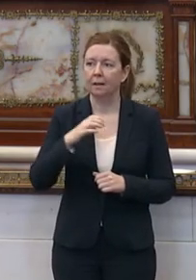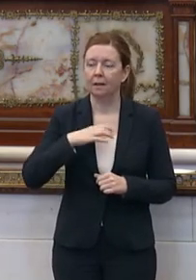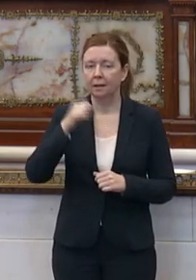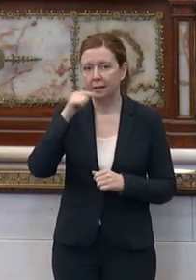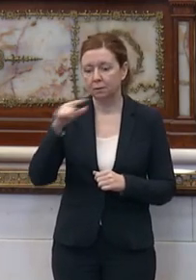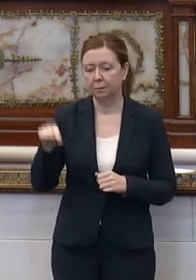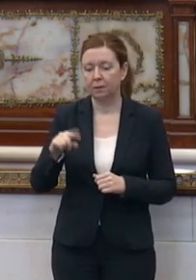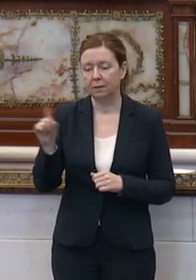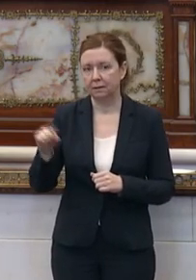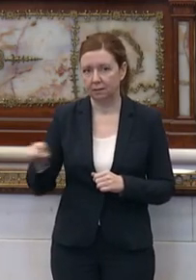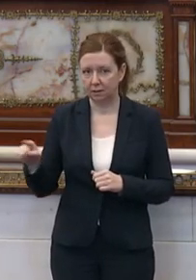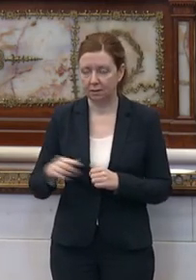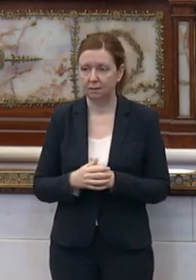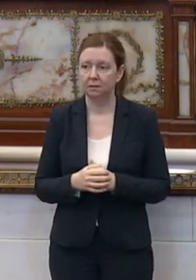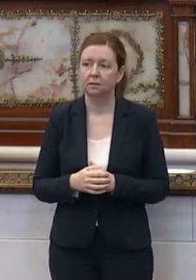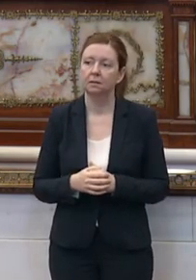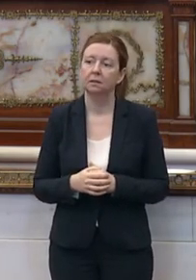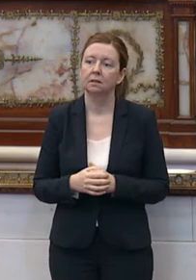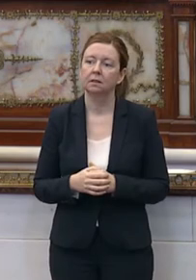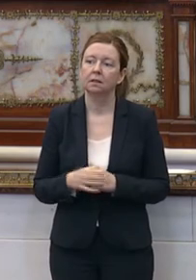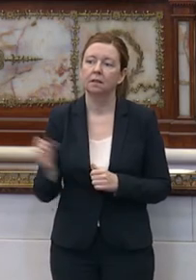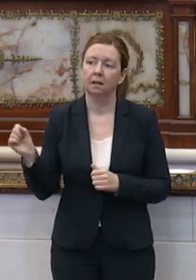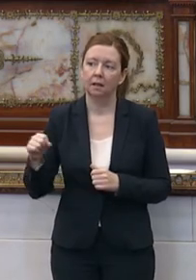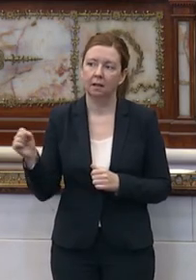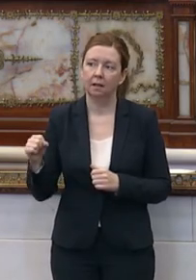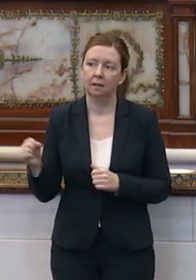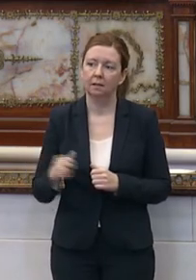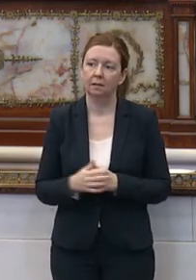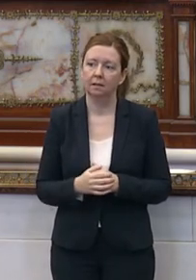Councilwoman Quinones Sanchez? Aye.